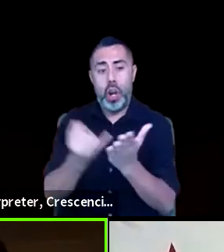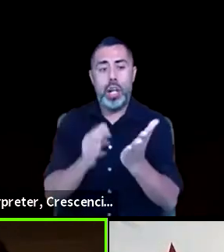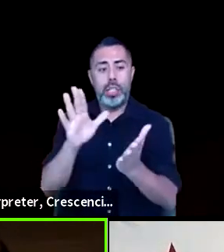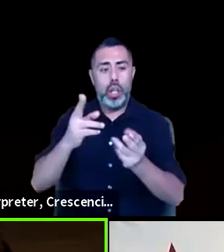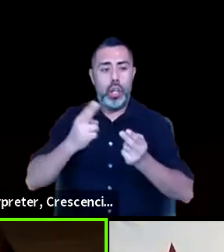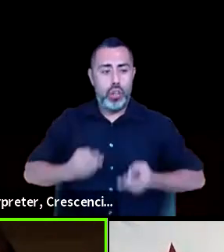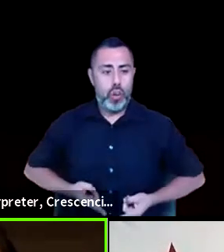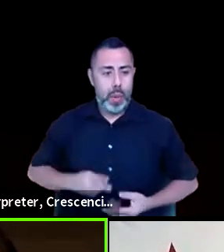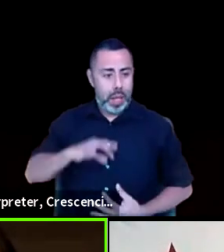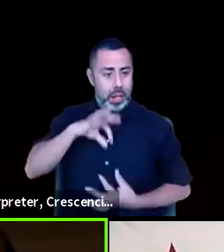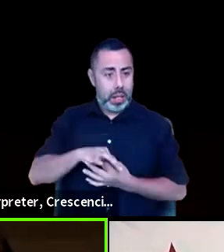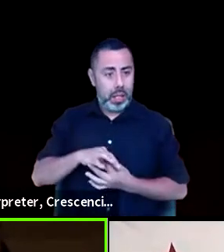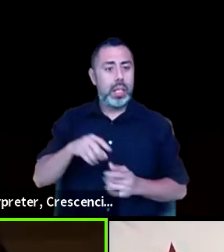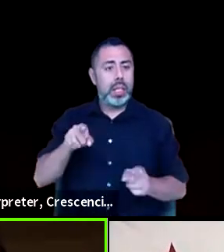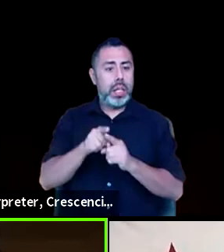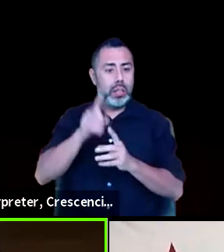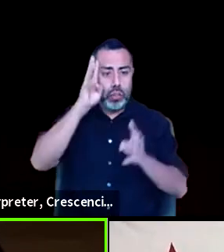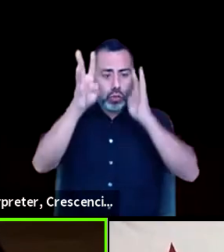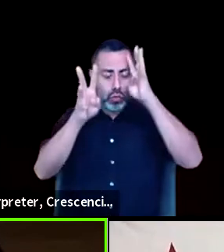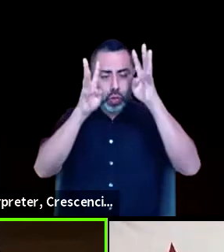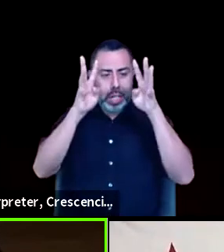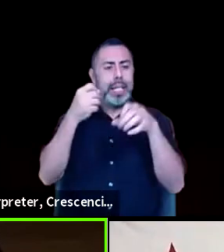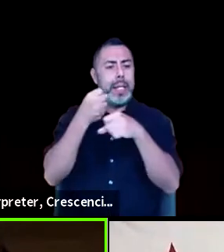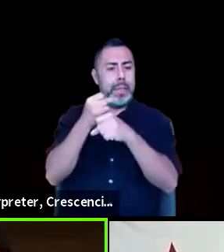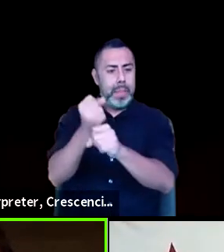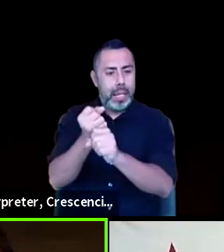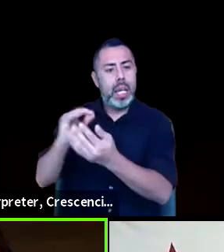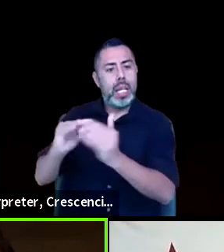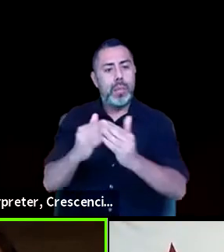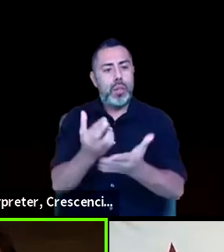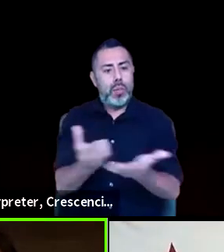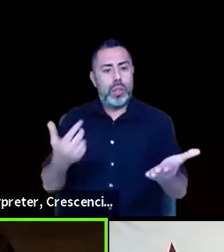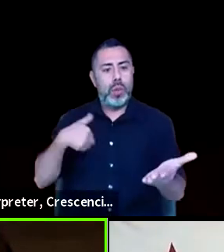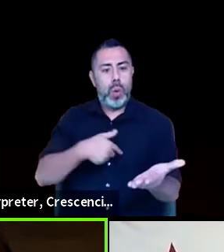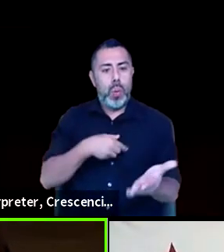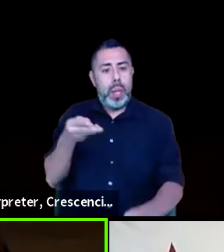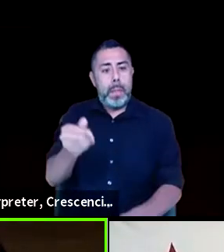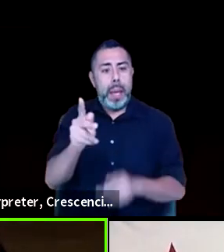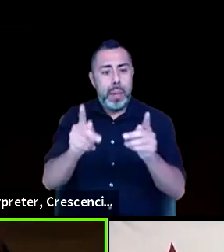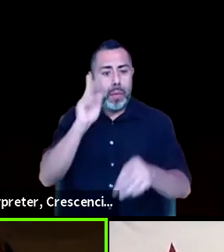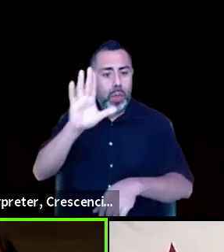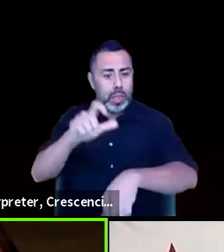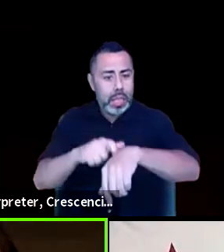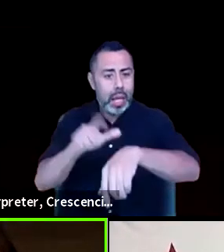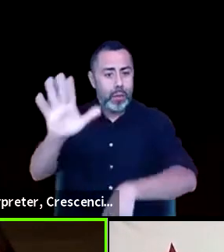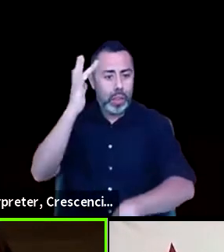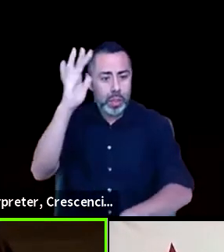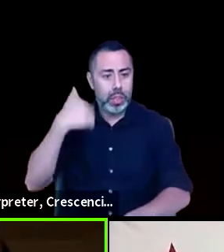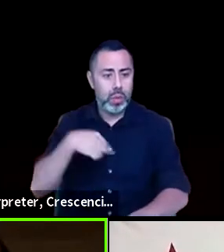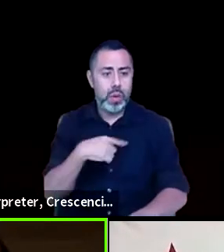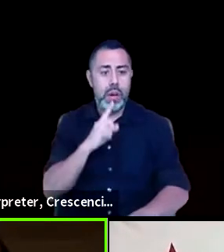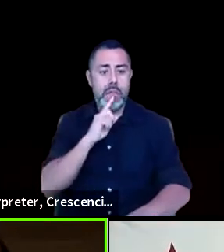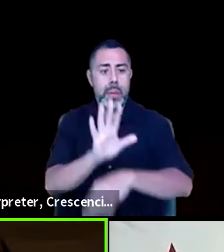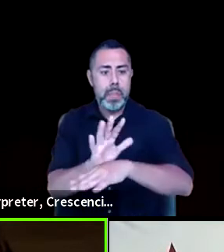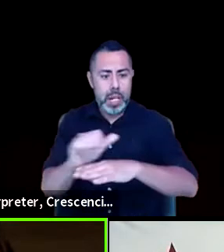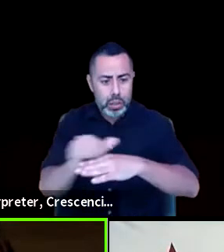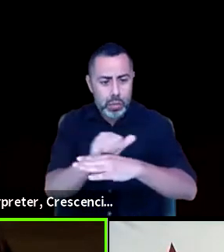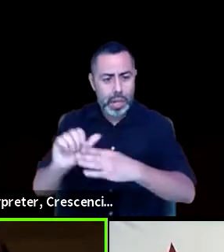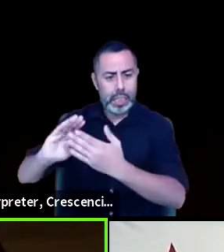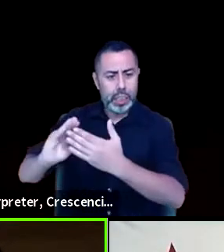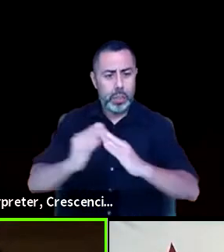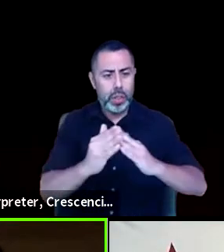to a practice of community tithing, where we work to extend 10% of our cash resources to other collectives and organizations